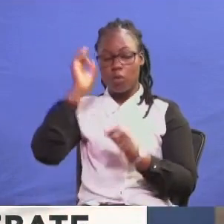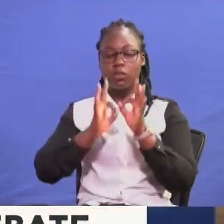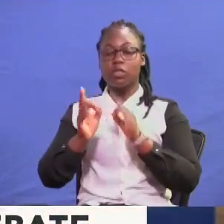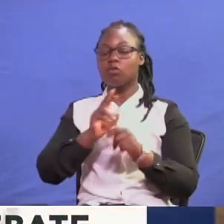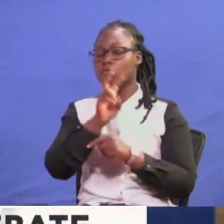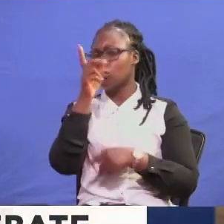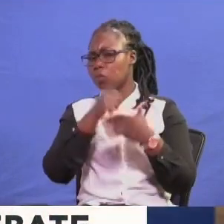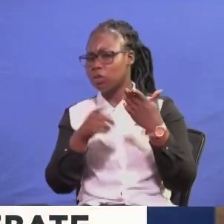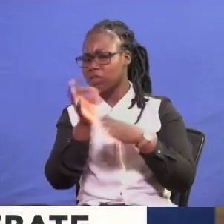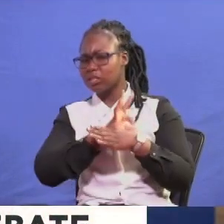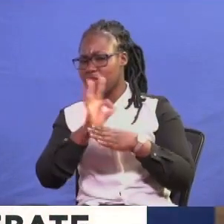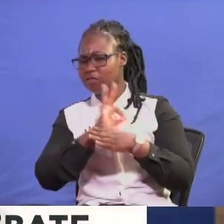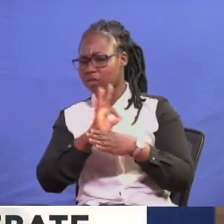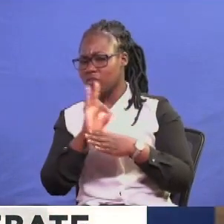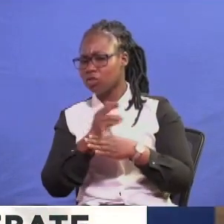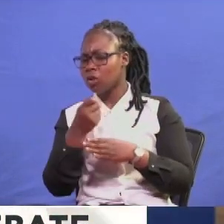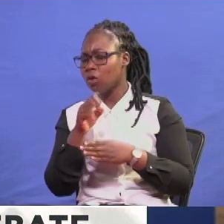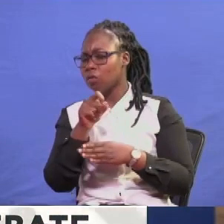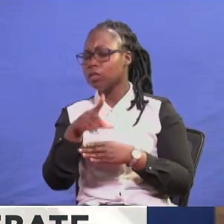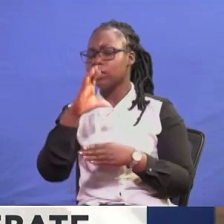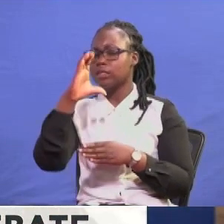is the functions of these